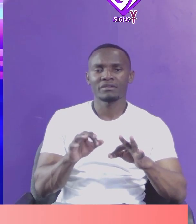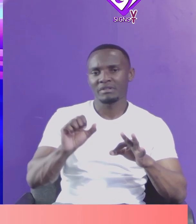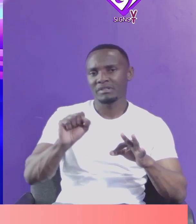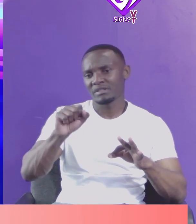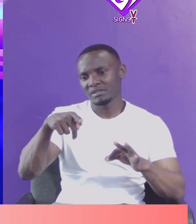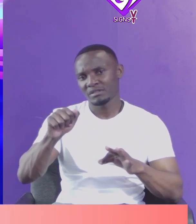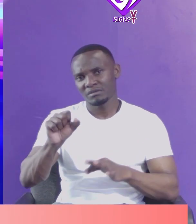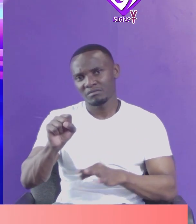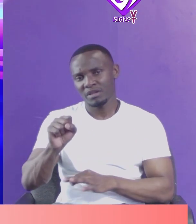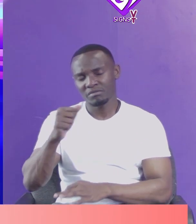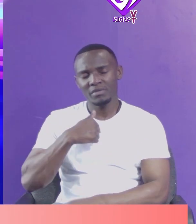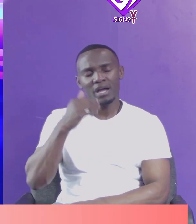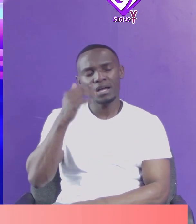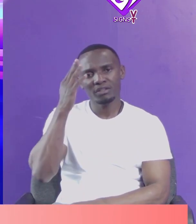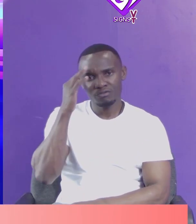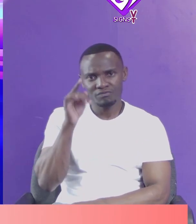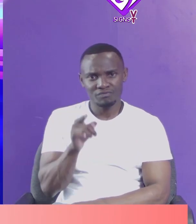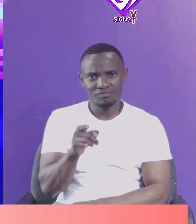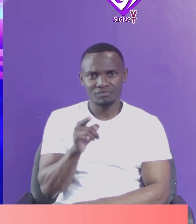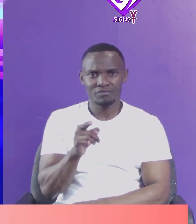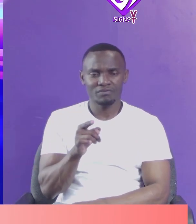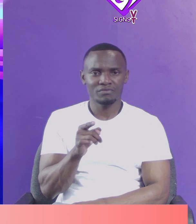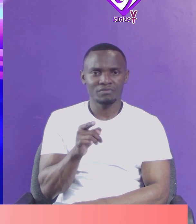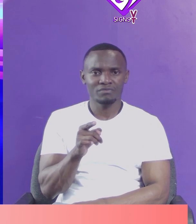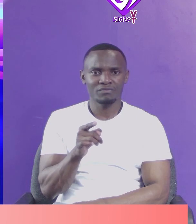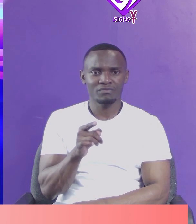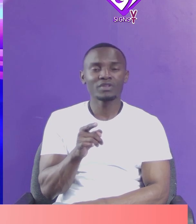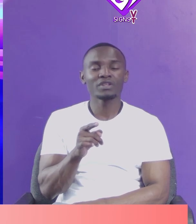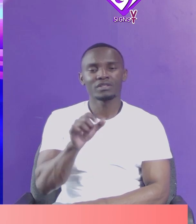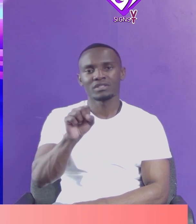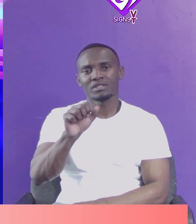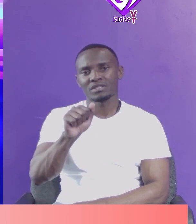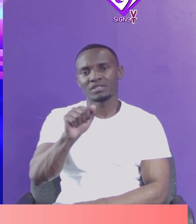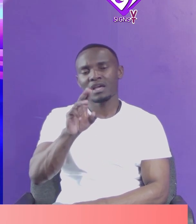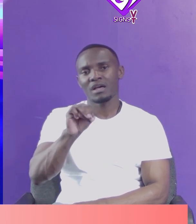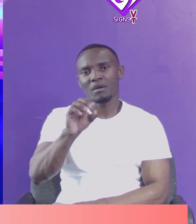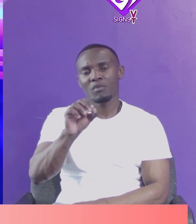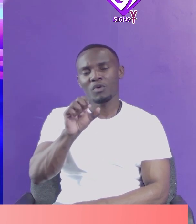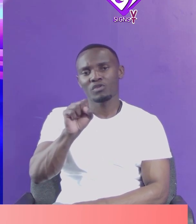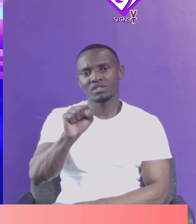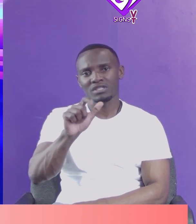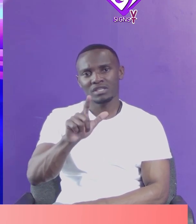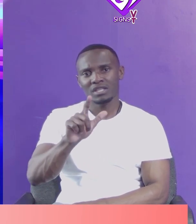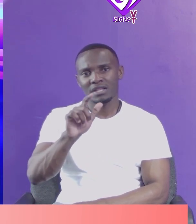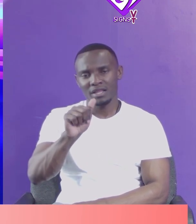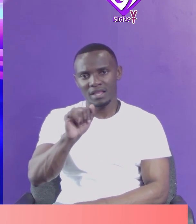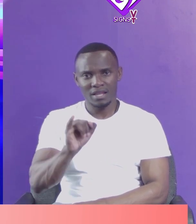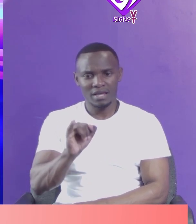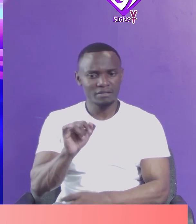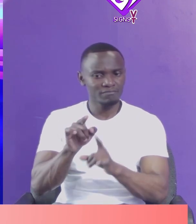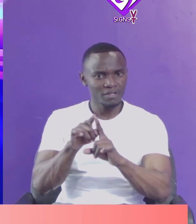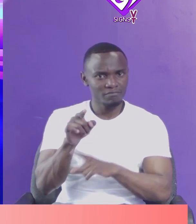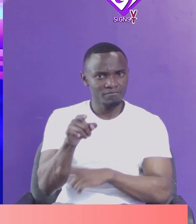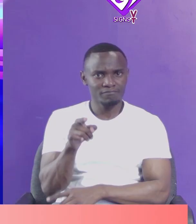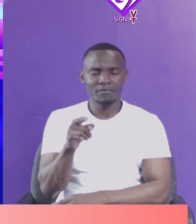know he's the main person. I will say kind of seems to be more consistent. Szoboszlai. Yes. Right. Yeah, he's, for me, in the entire lineup, he looks like the